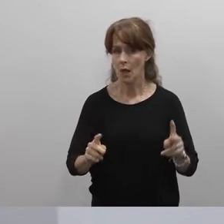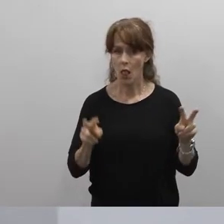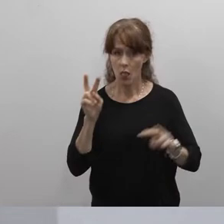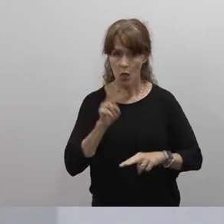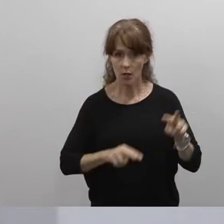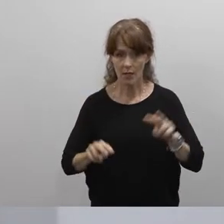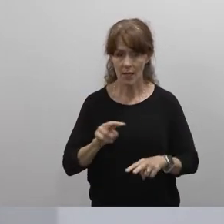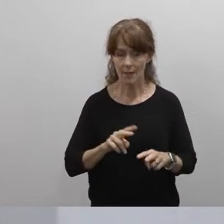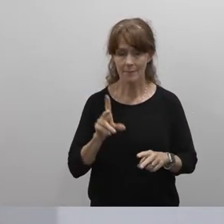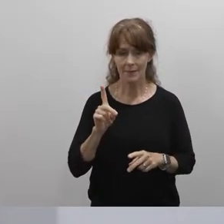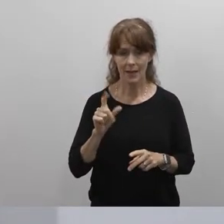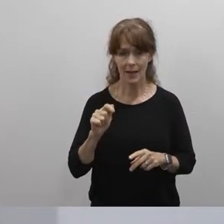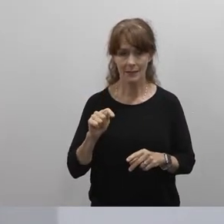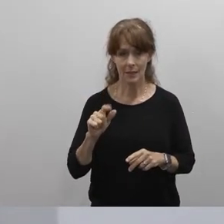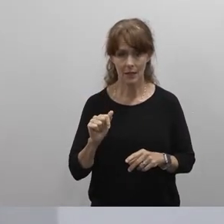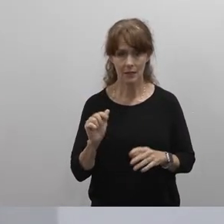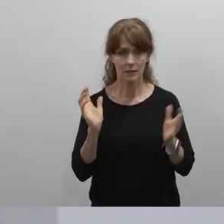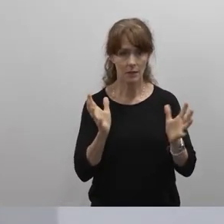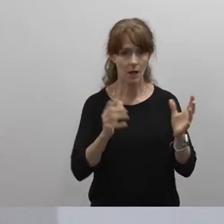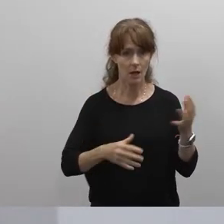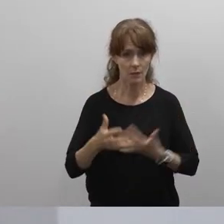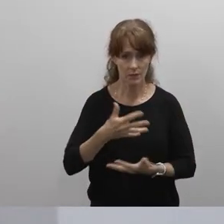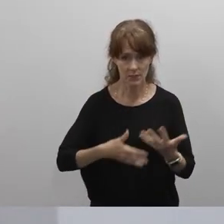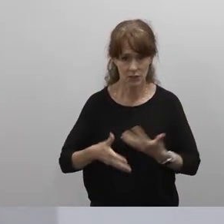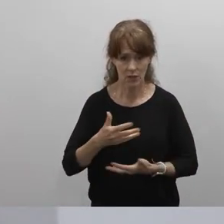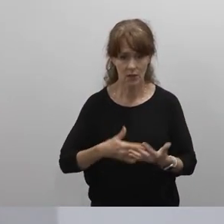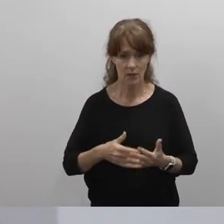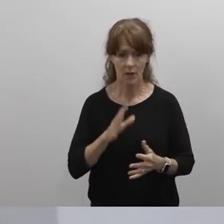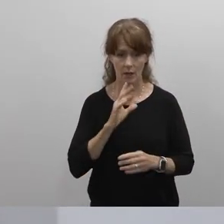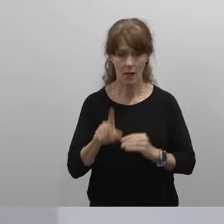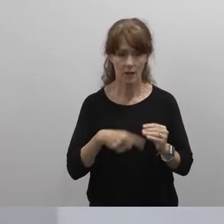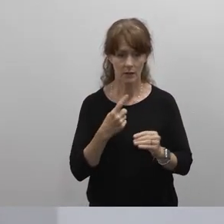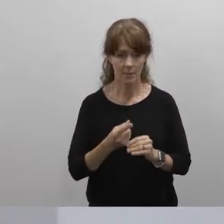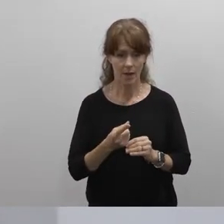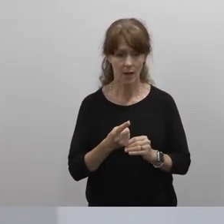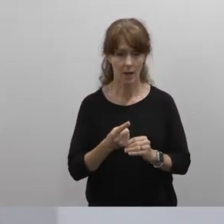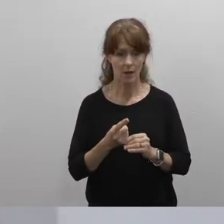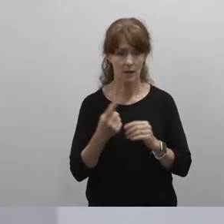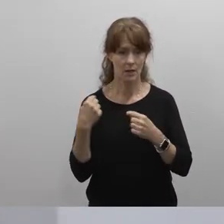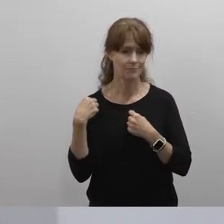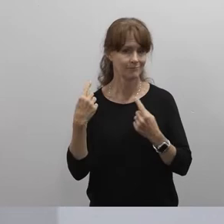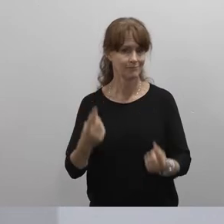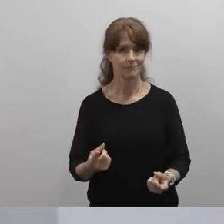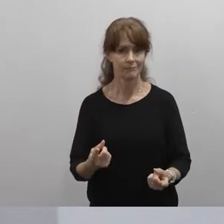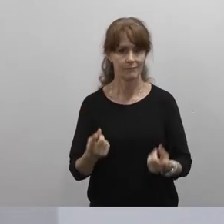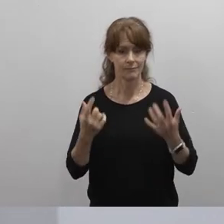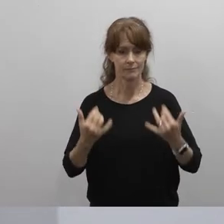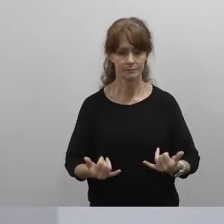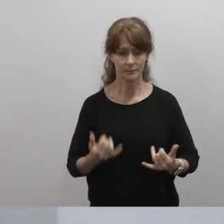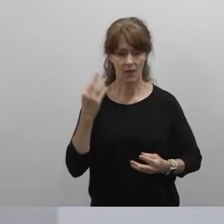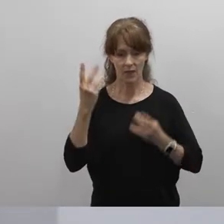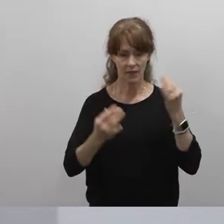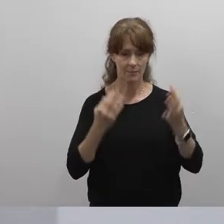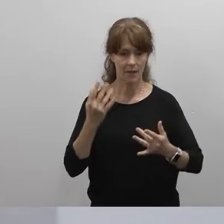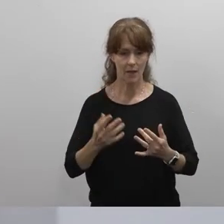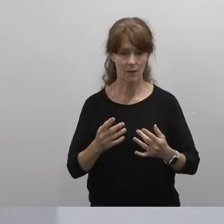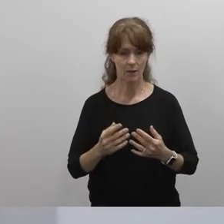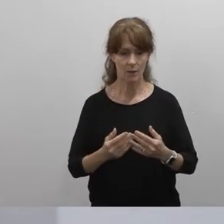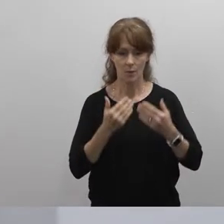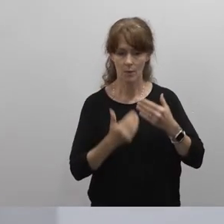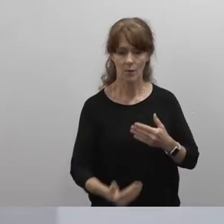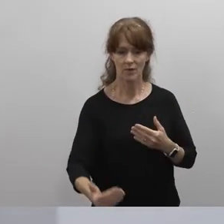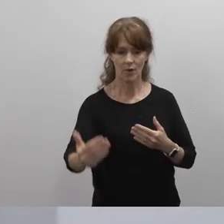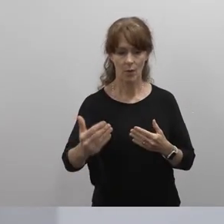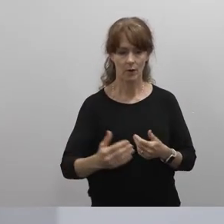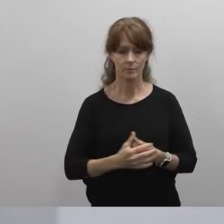at some data, getting to converse with one another, talk about where we've been as a governance team, and then also think about where we are moving